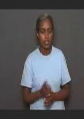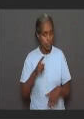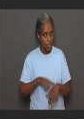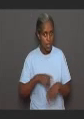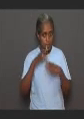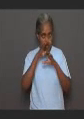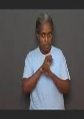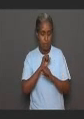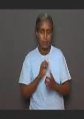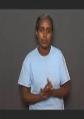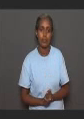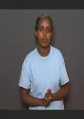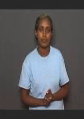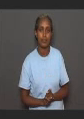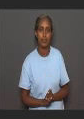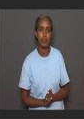Time's up.